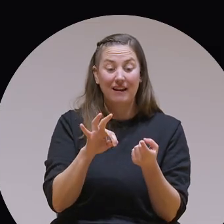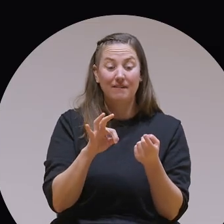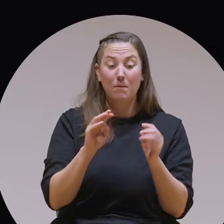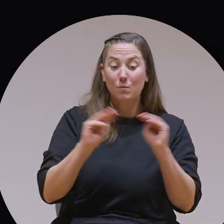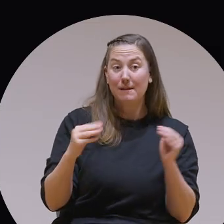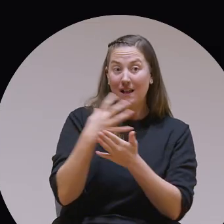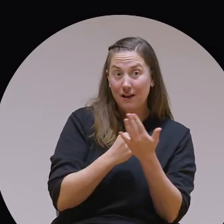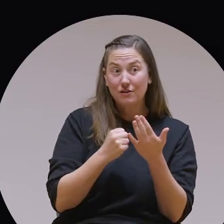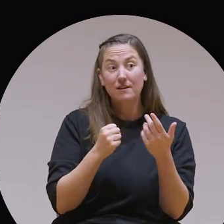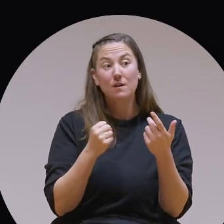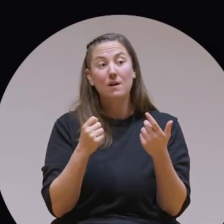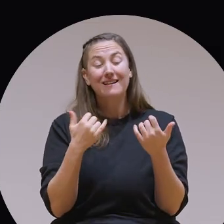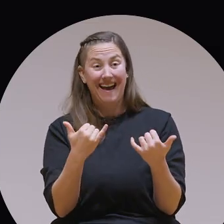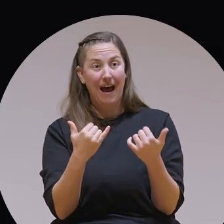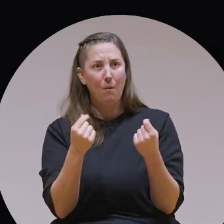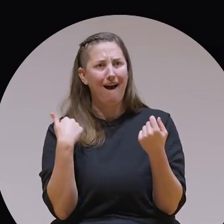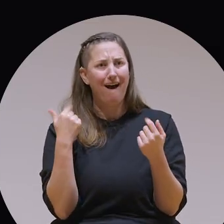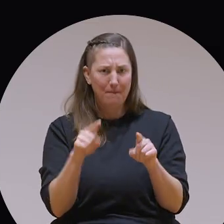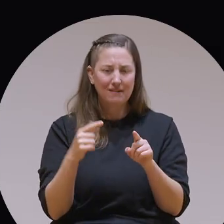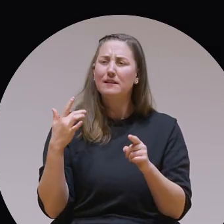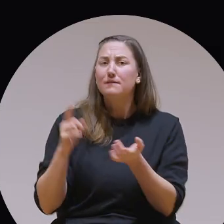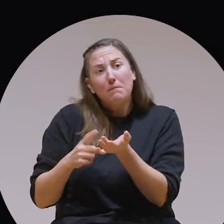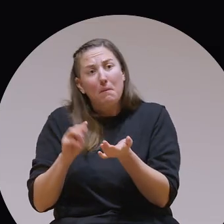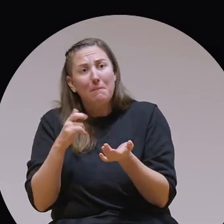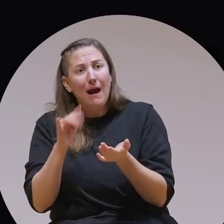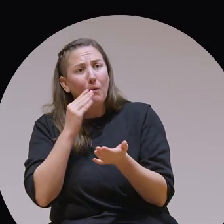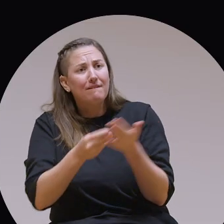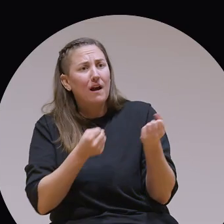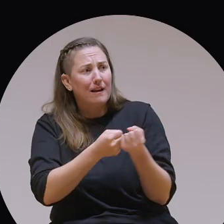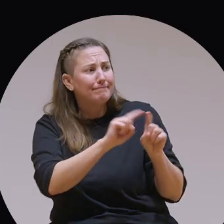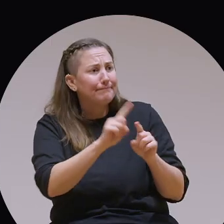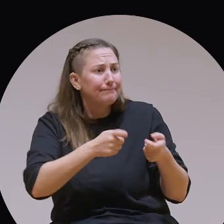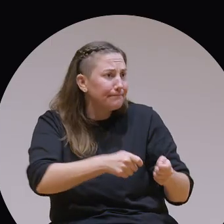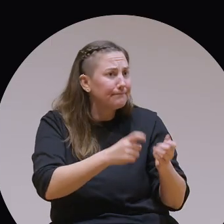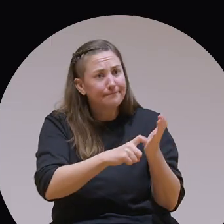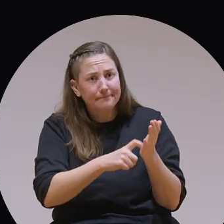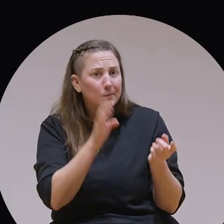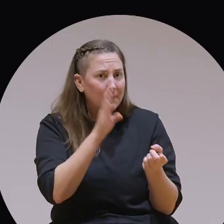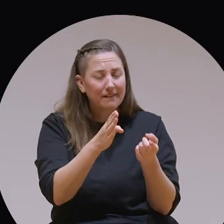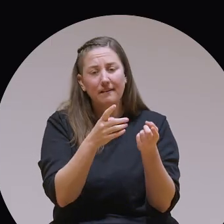museum's collection, but these days the Met does finance archaeological digs. We're financing digs